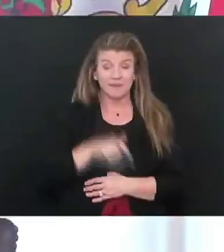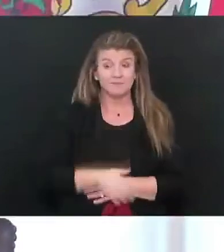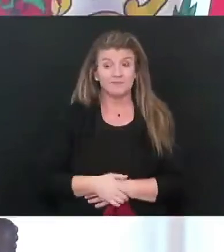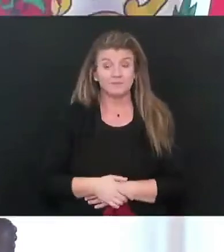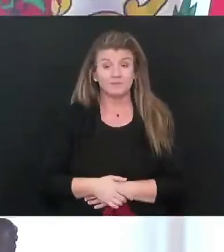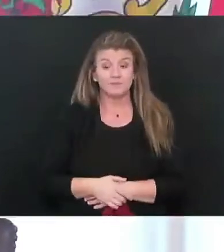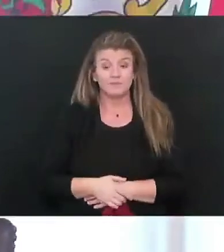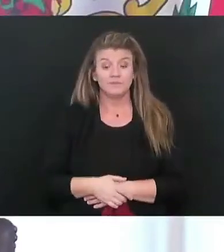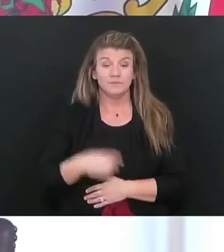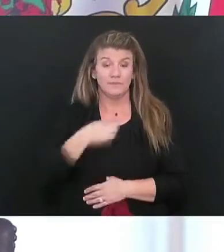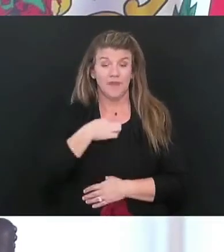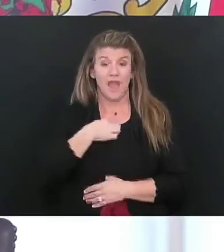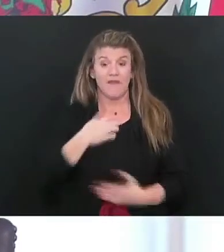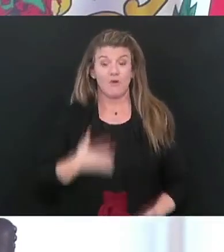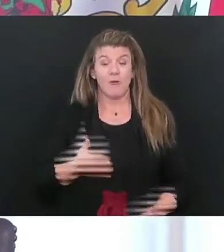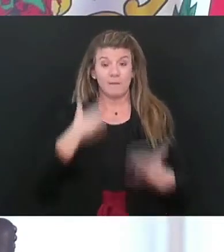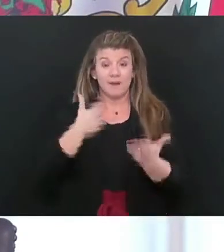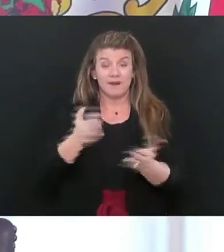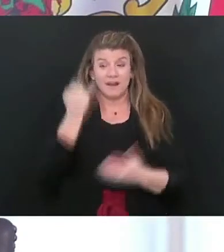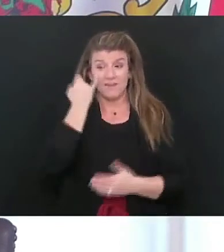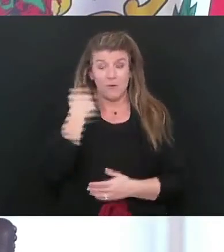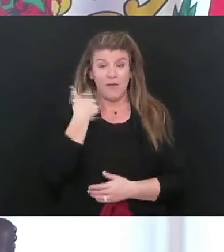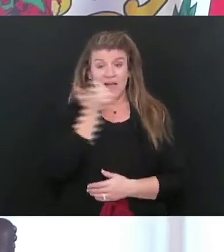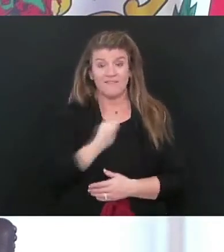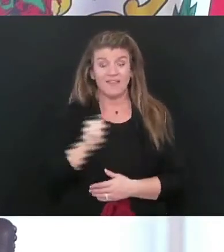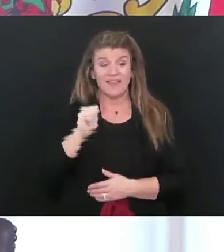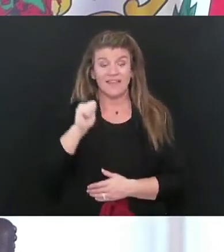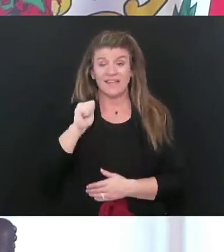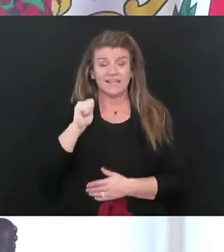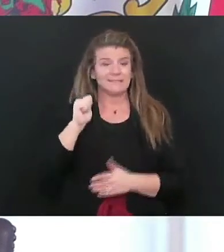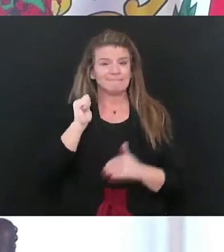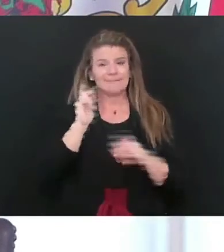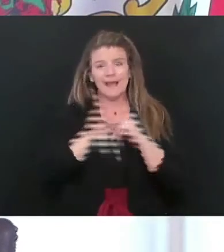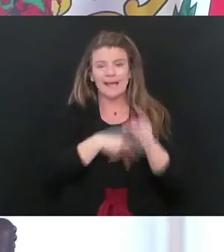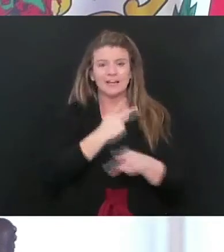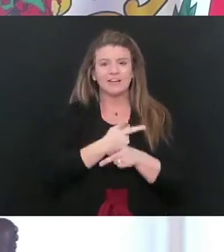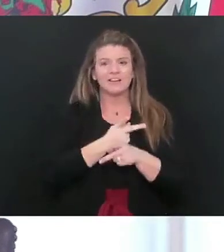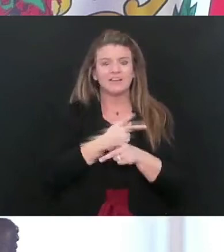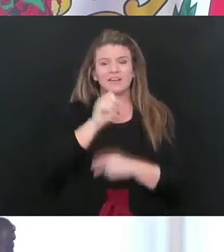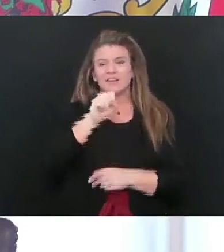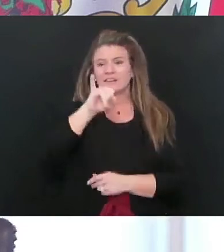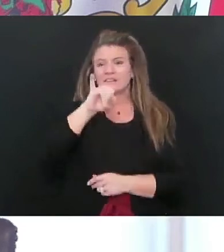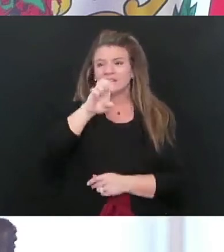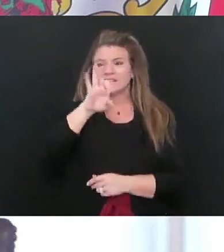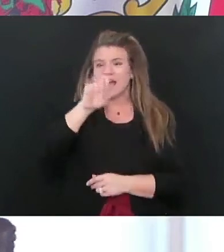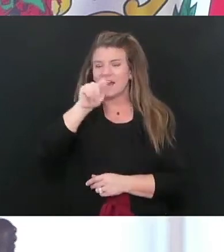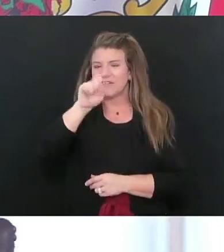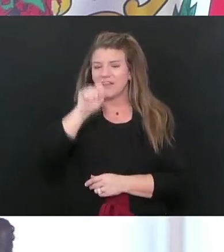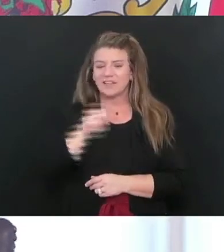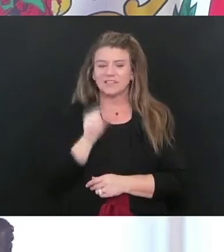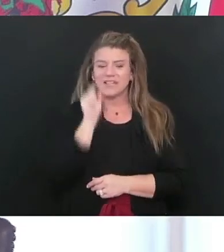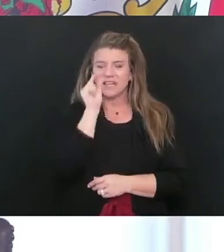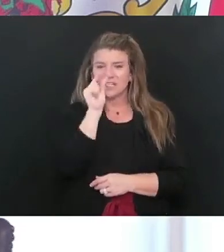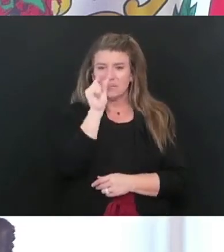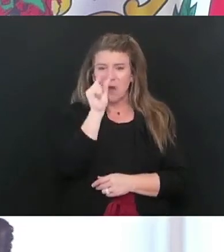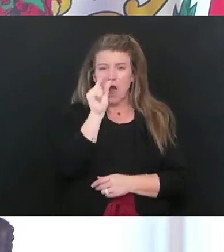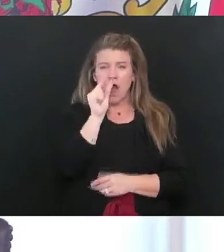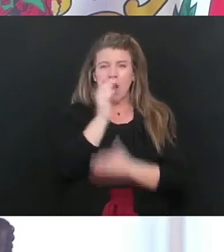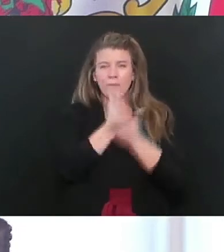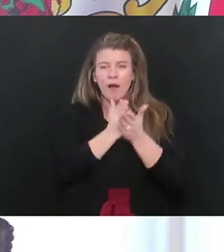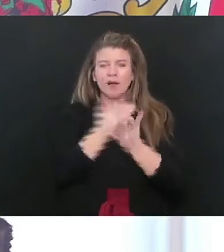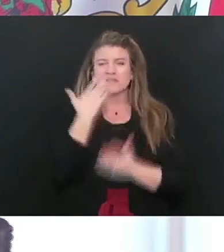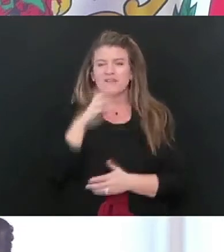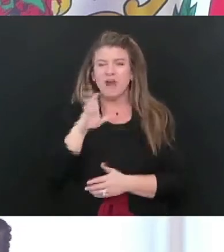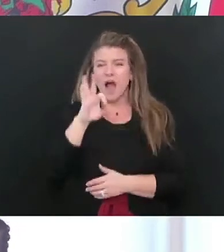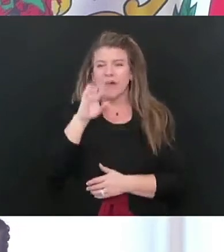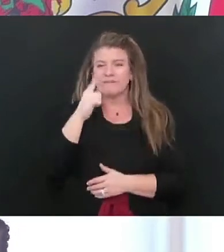And I have a recommendation. If you have any level of side effects and everything, small portions of hot fudge cake will make you